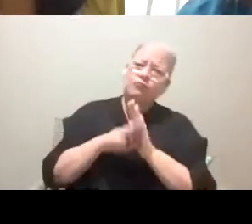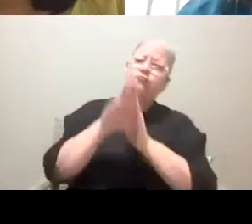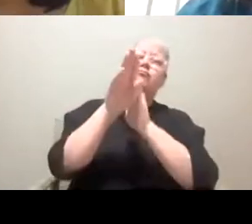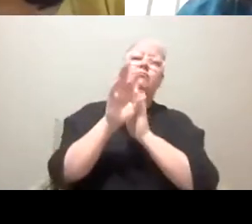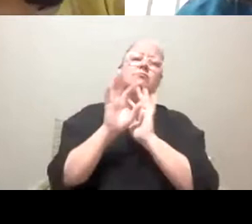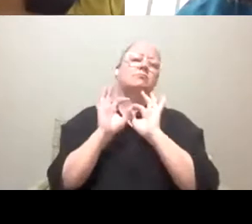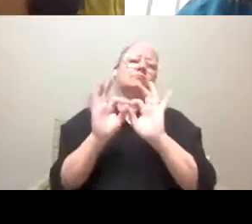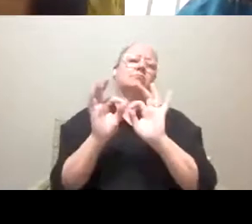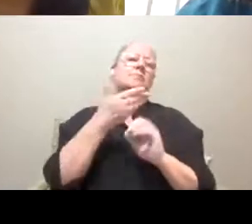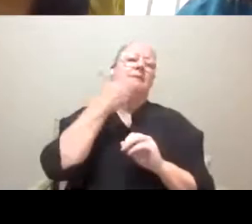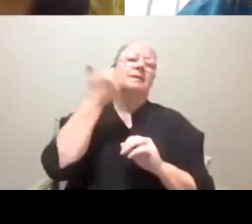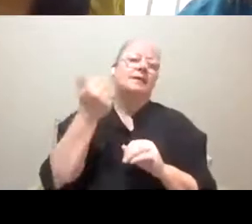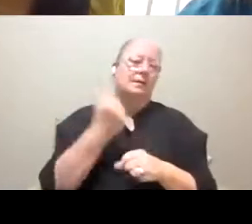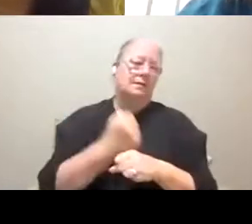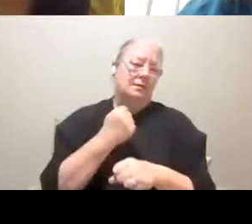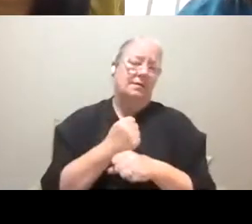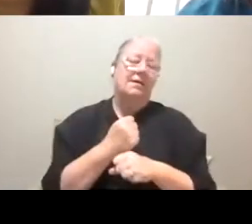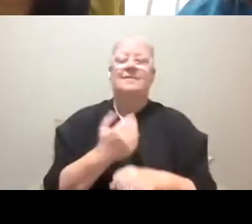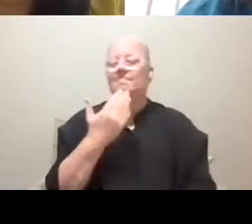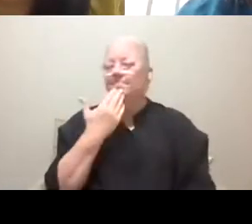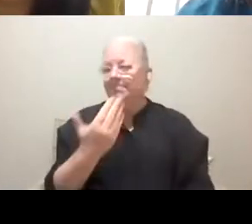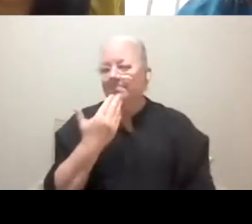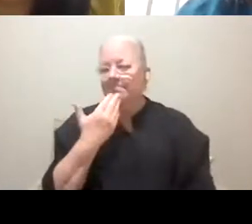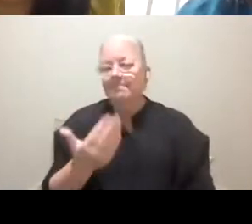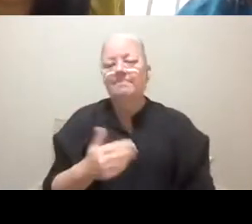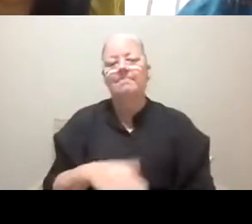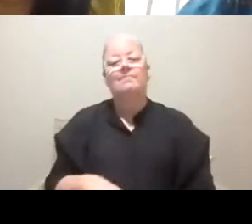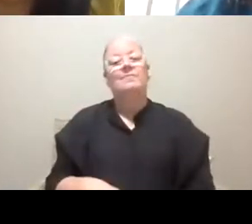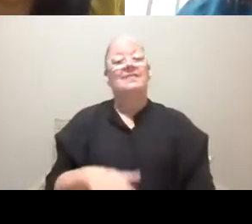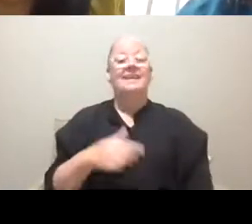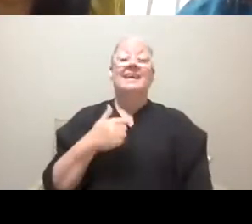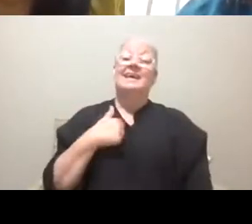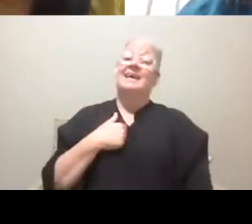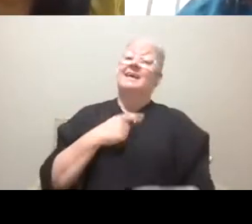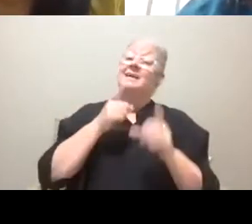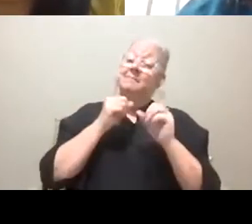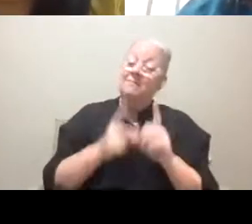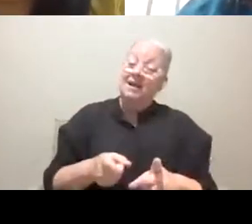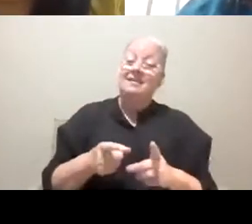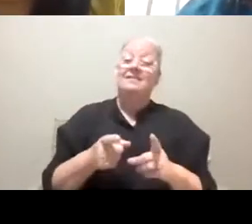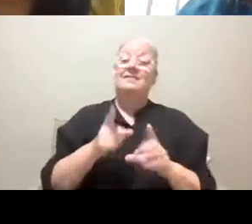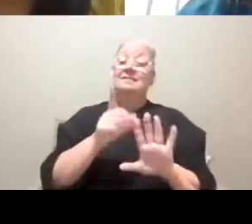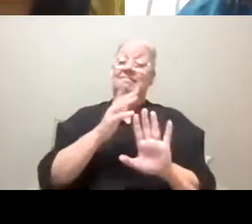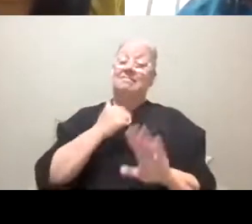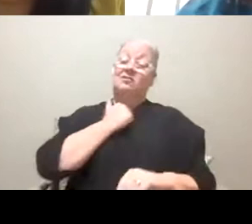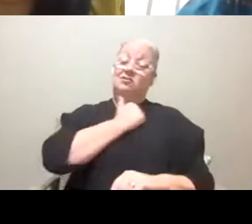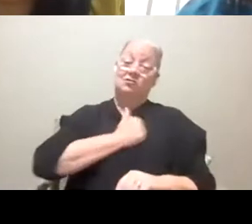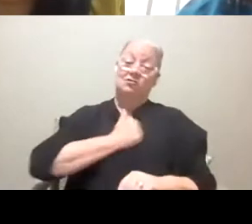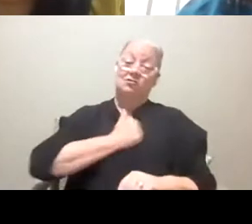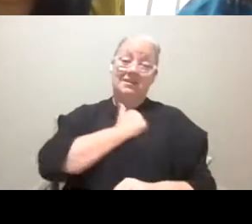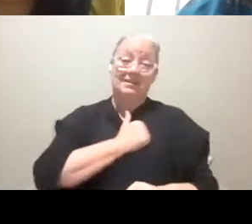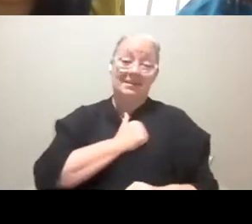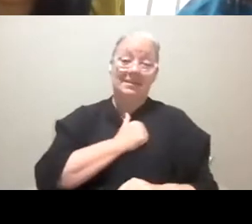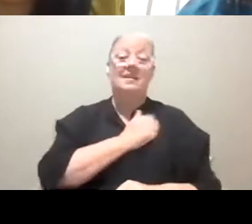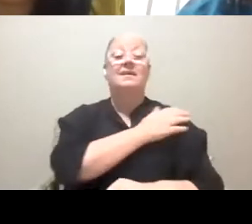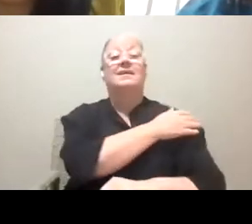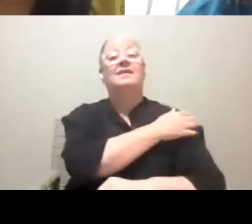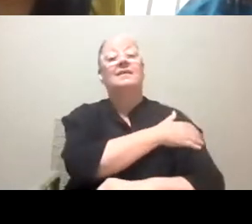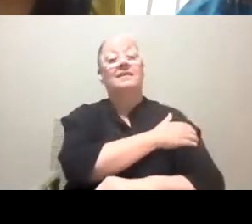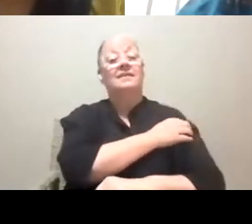Thank you so very much. I really have to sincerely apologize that we have so many